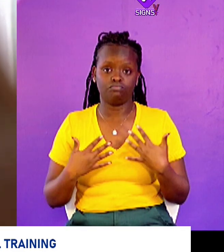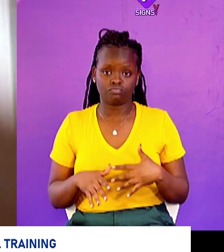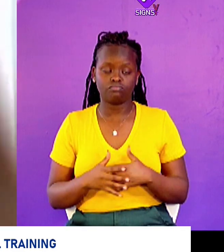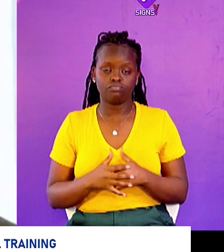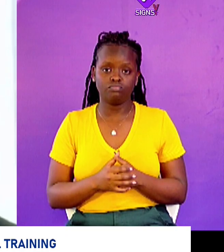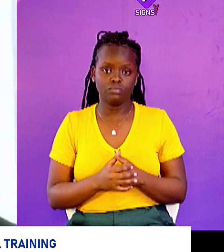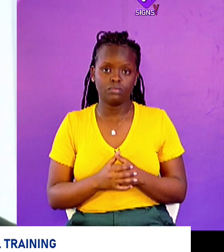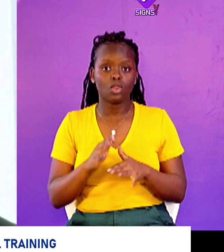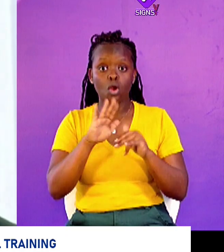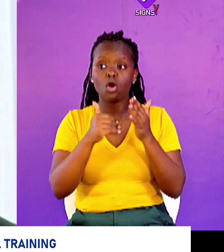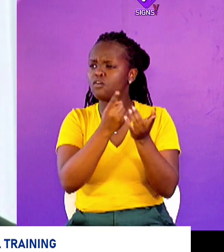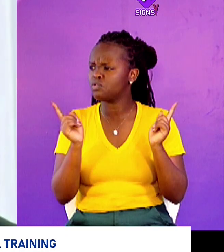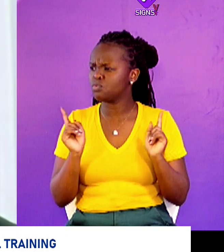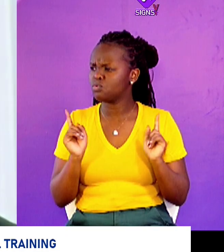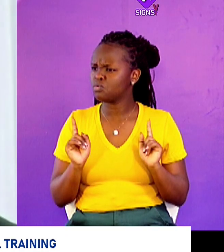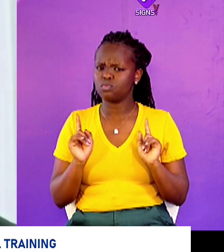So it's all of you.